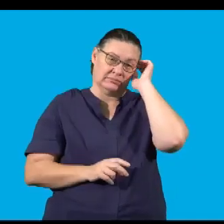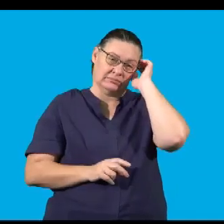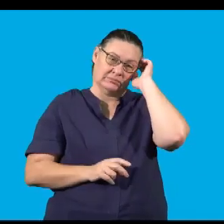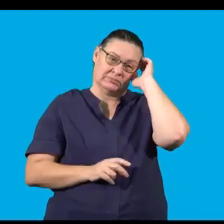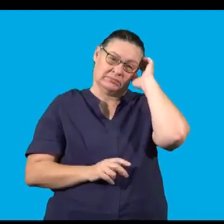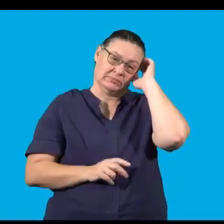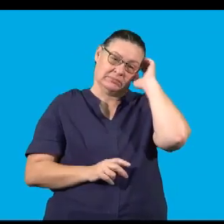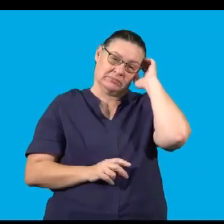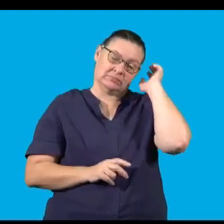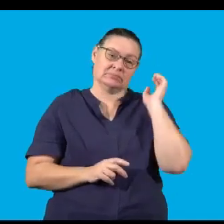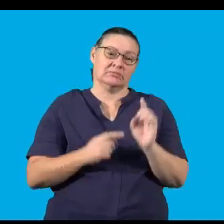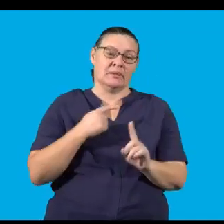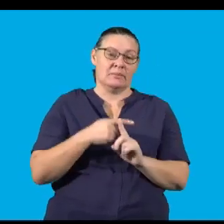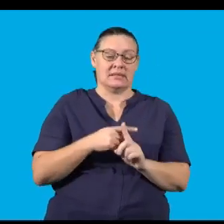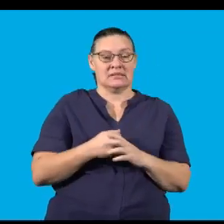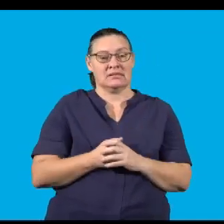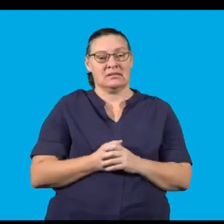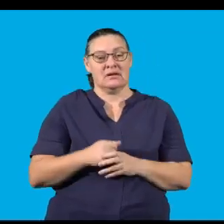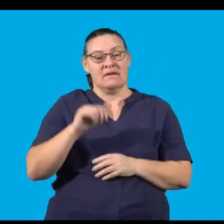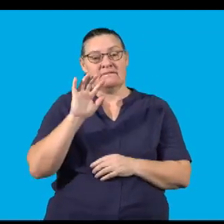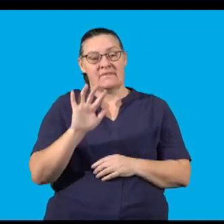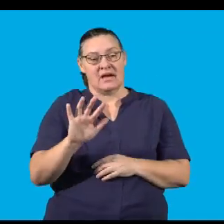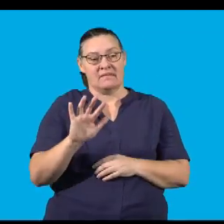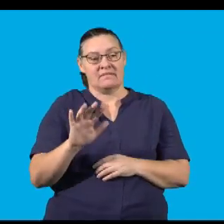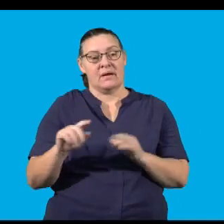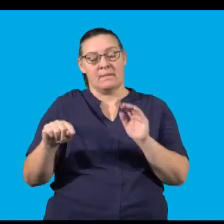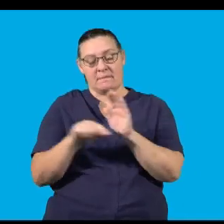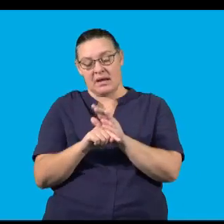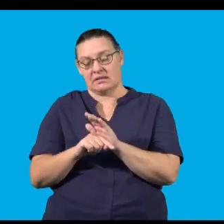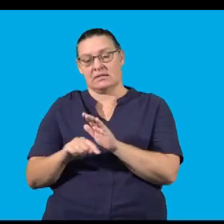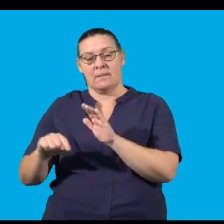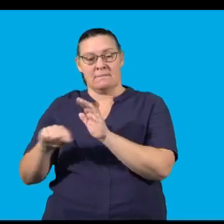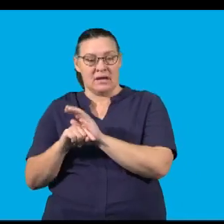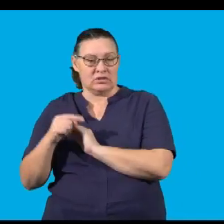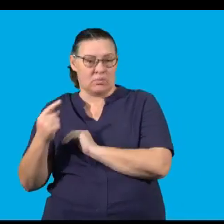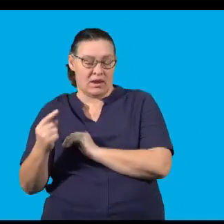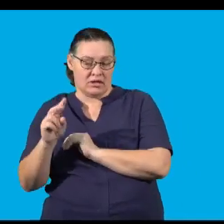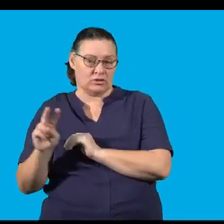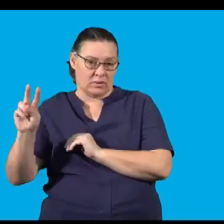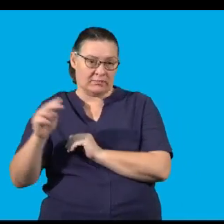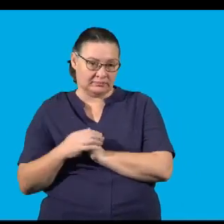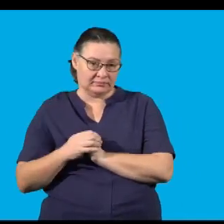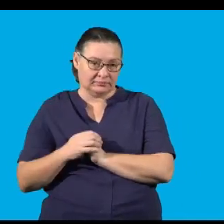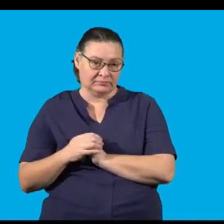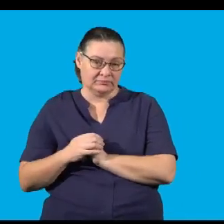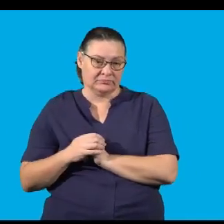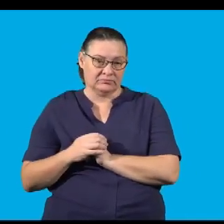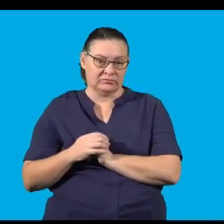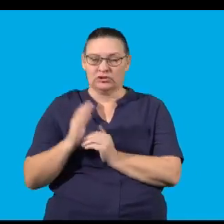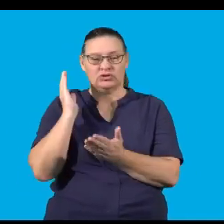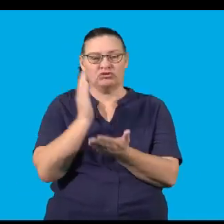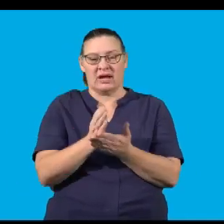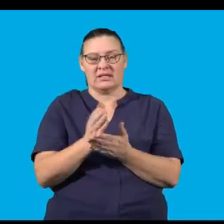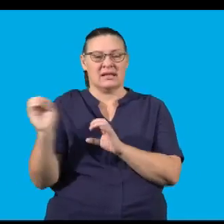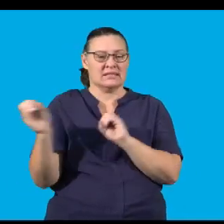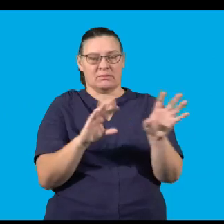plus 5 minus 1 squared. Okay, so that's just a